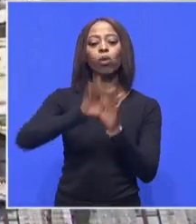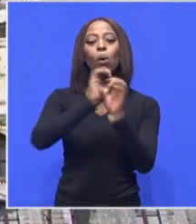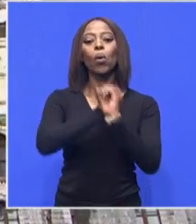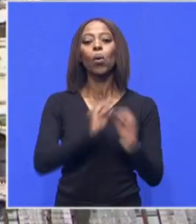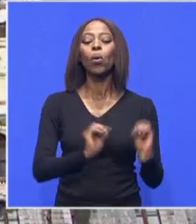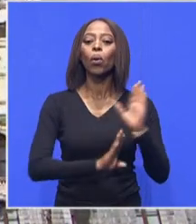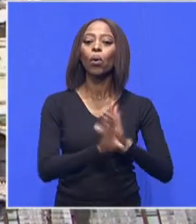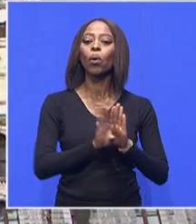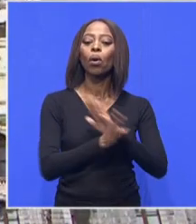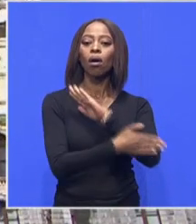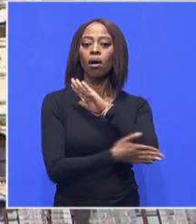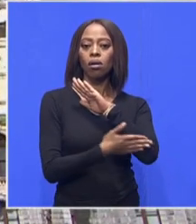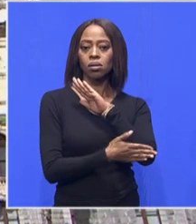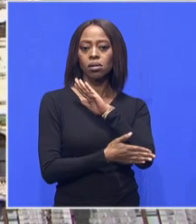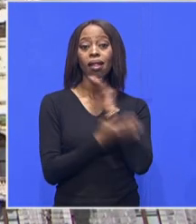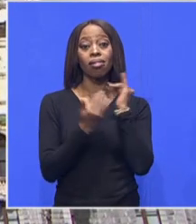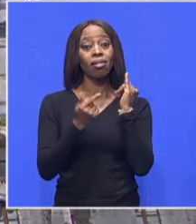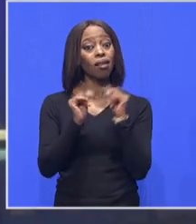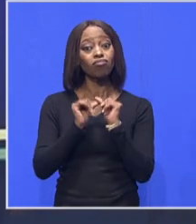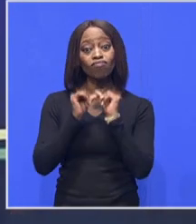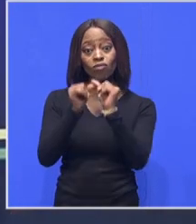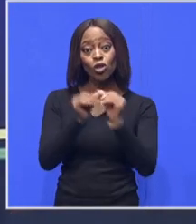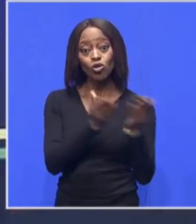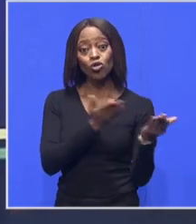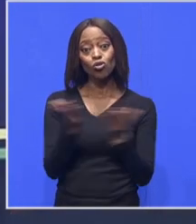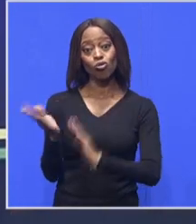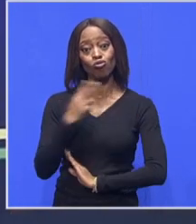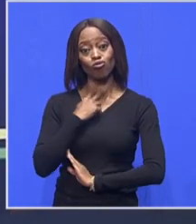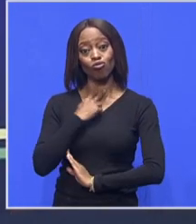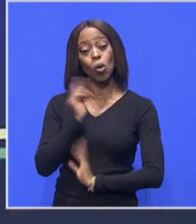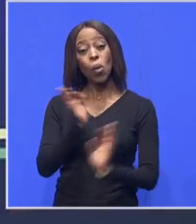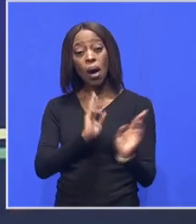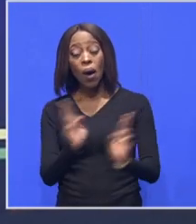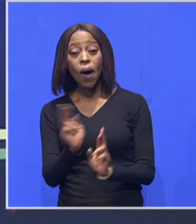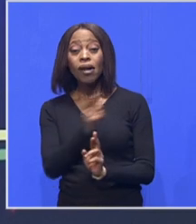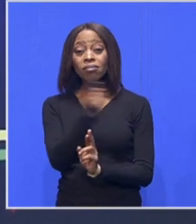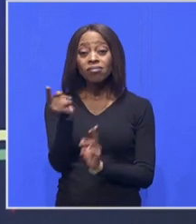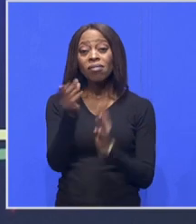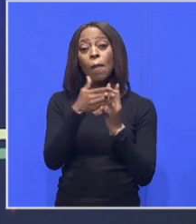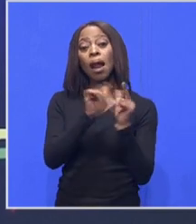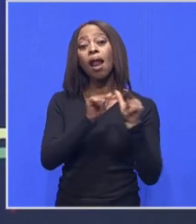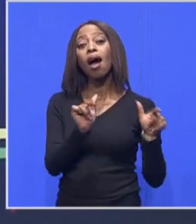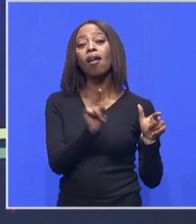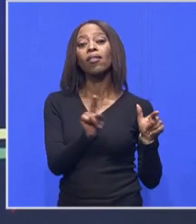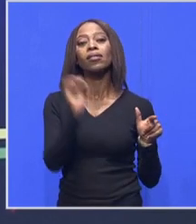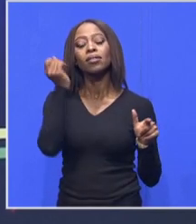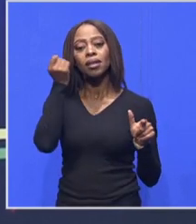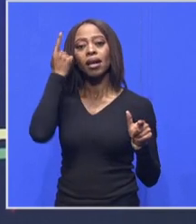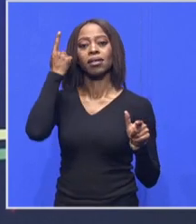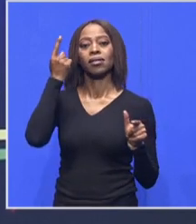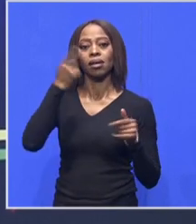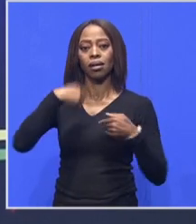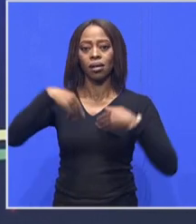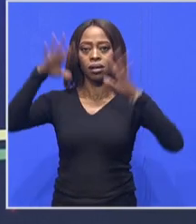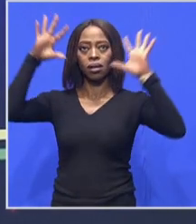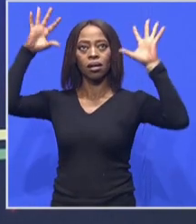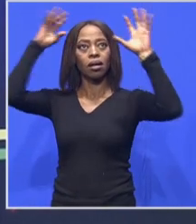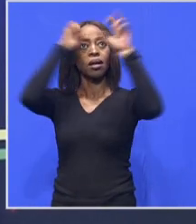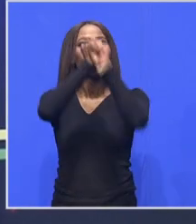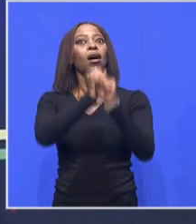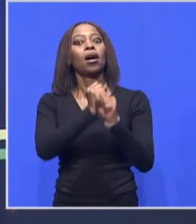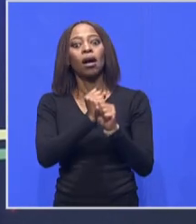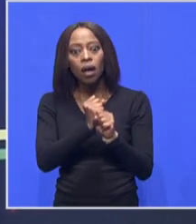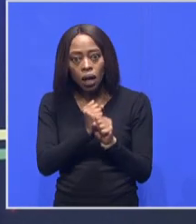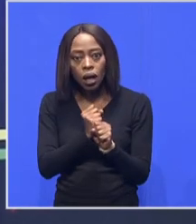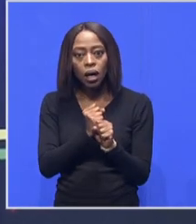country. So it's unsustainable, and we hope that the middle class, or the so-called middle class in South Africa, comes to that realization that their lives can become that